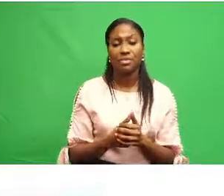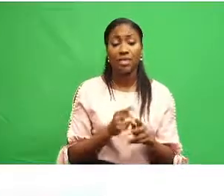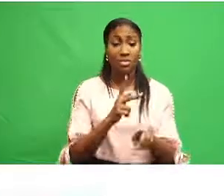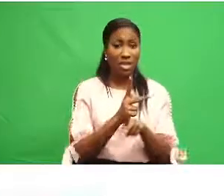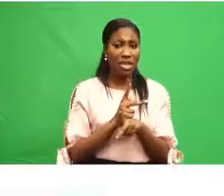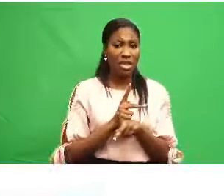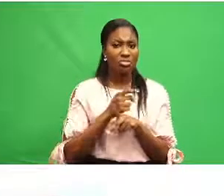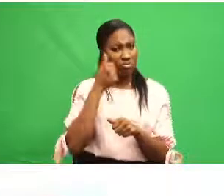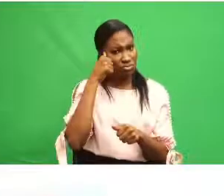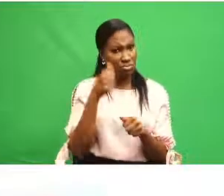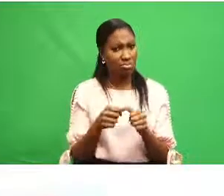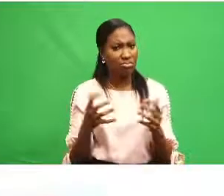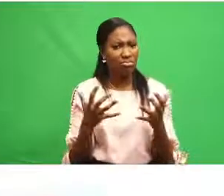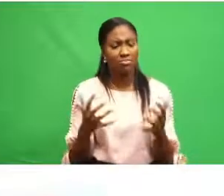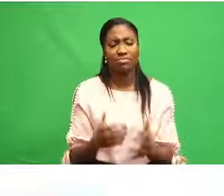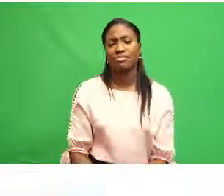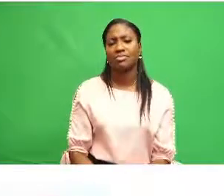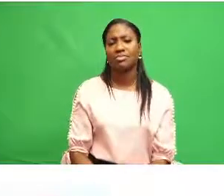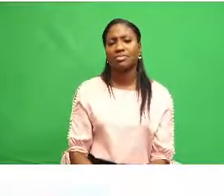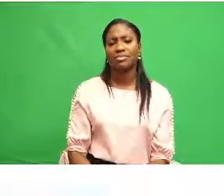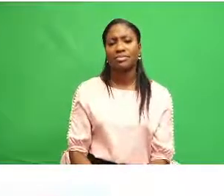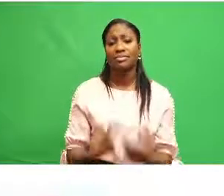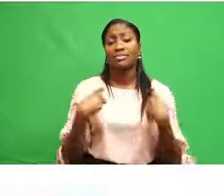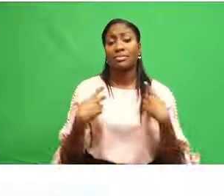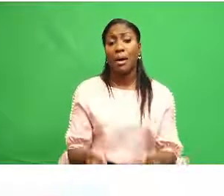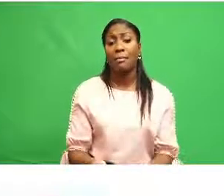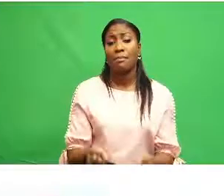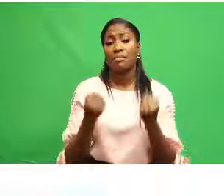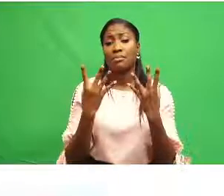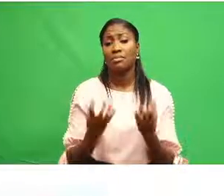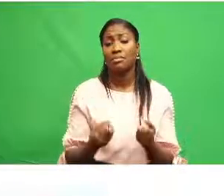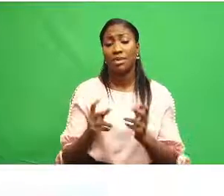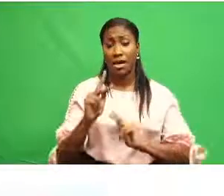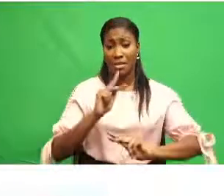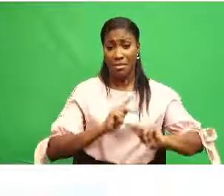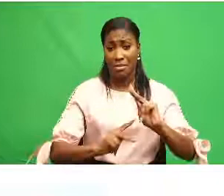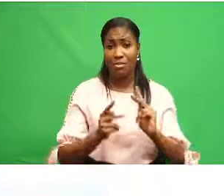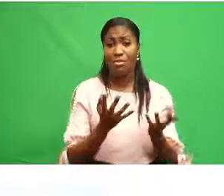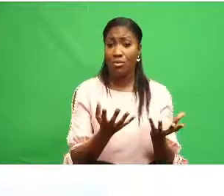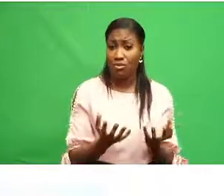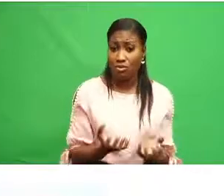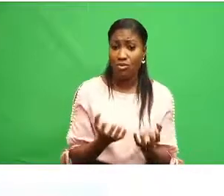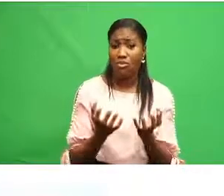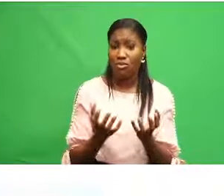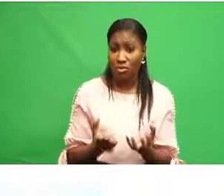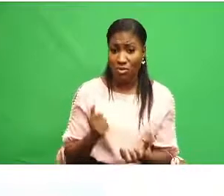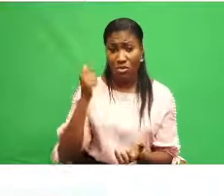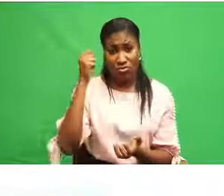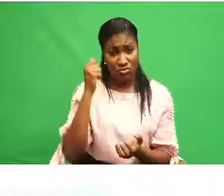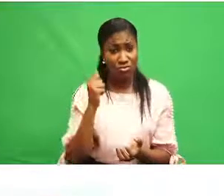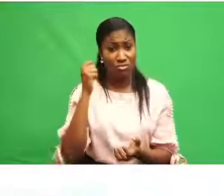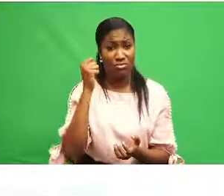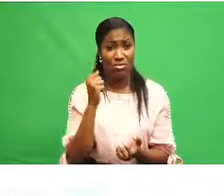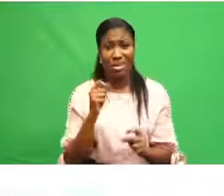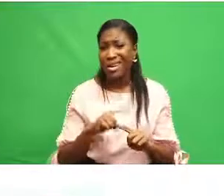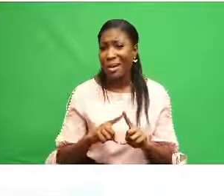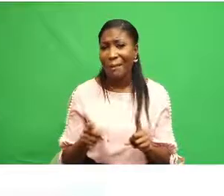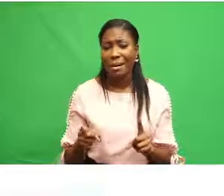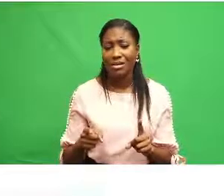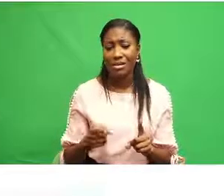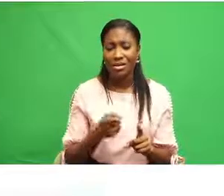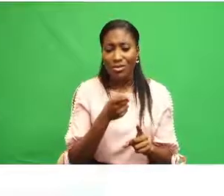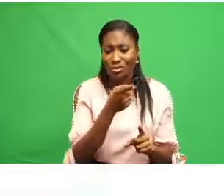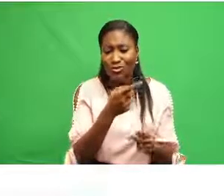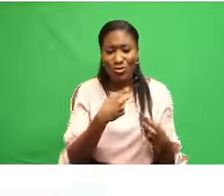mindful, we have quite a number of persons who are seeking the grant who really are not eligible.